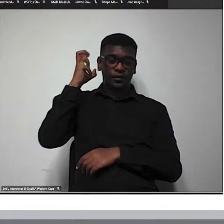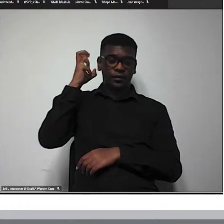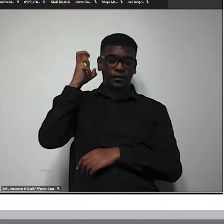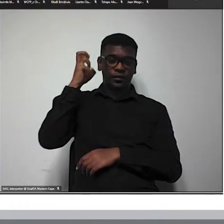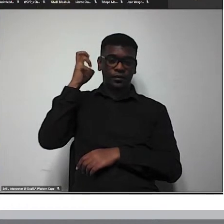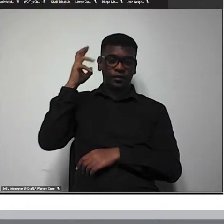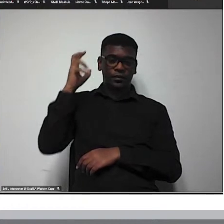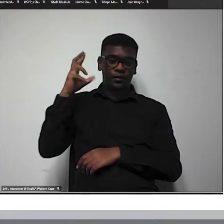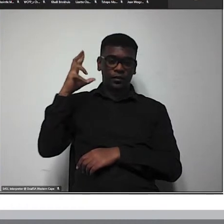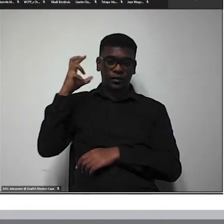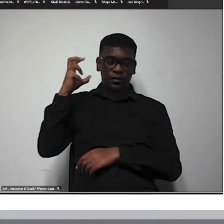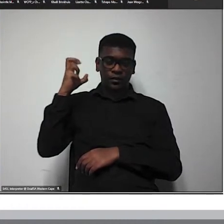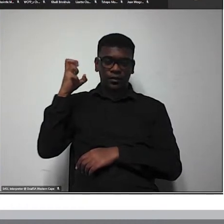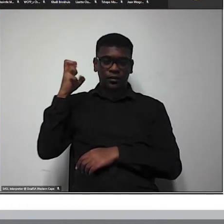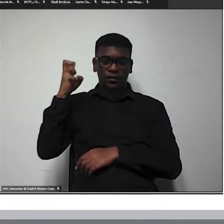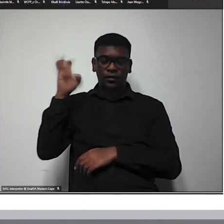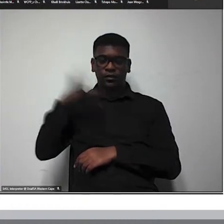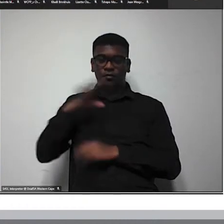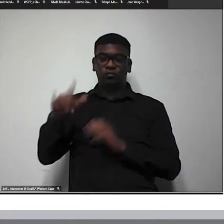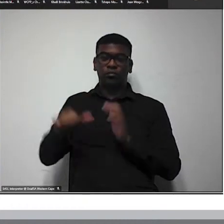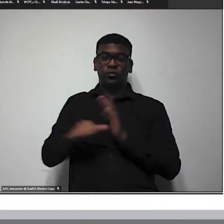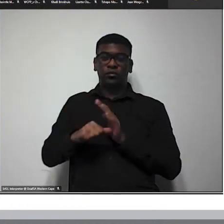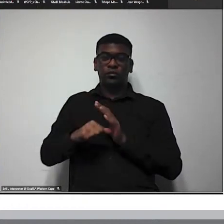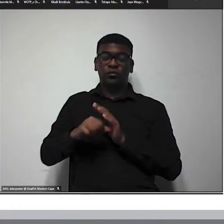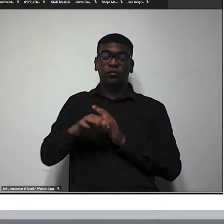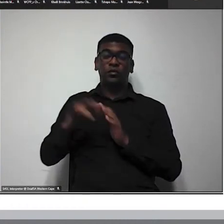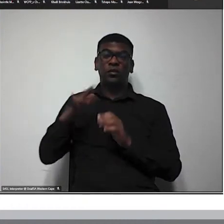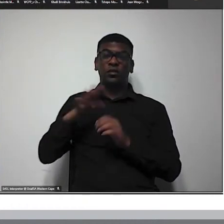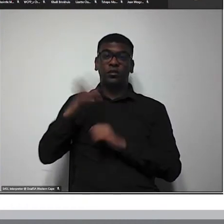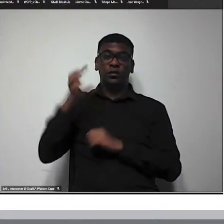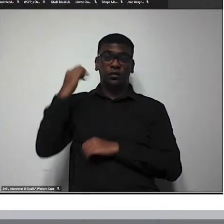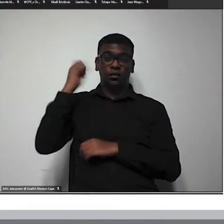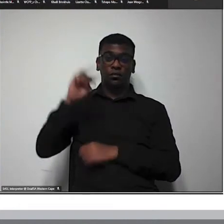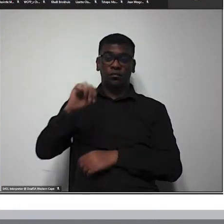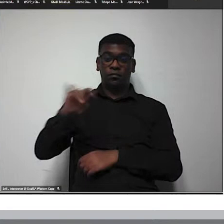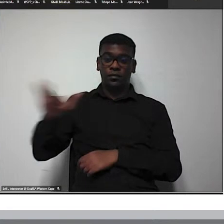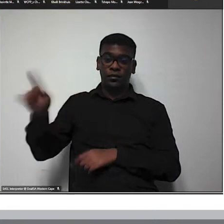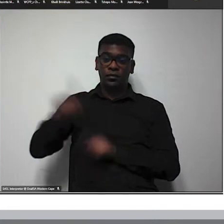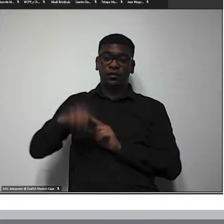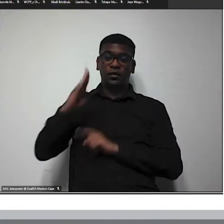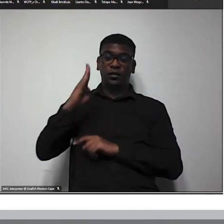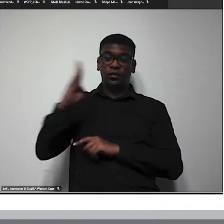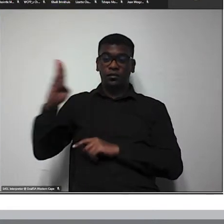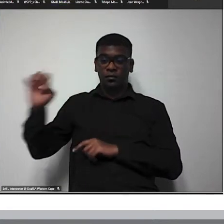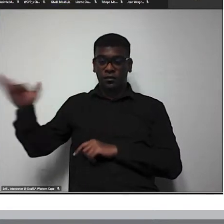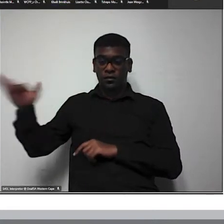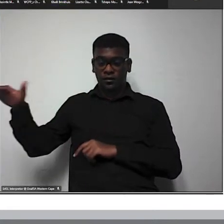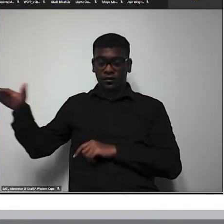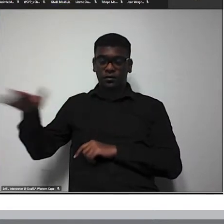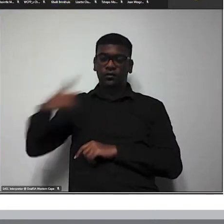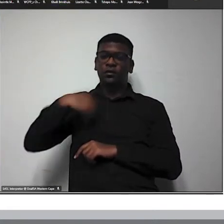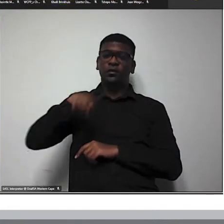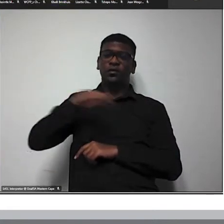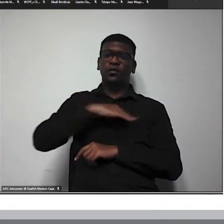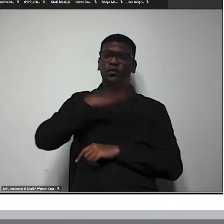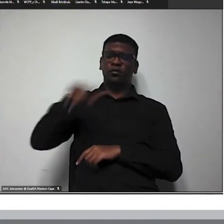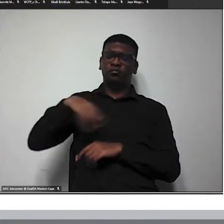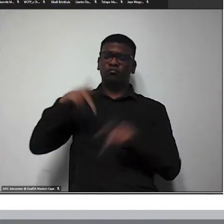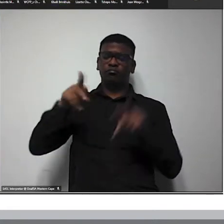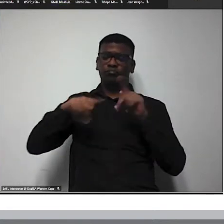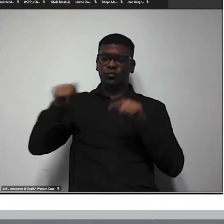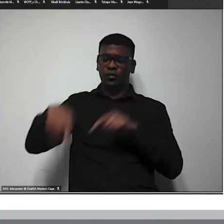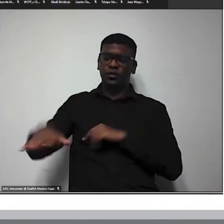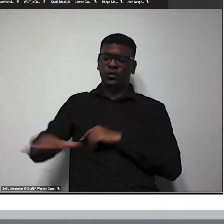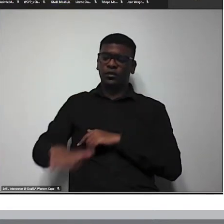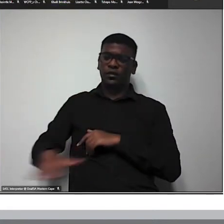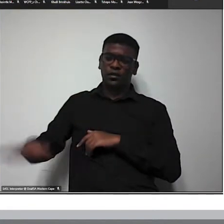say, when you hear about millions and billions, and but our people here on the ground, they don't